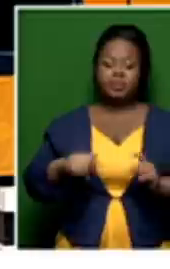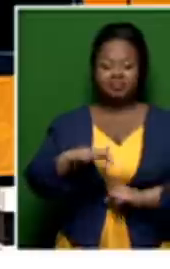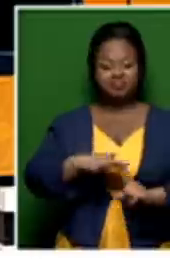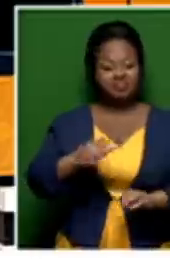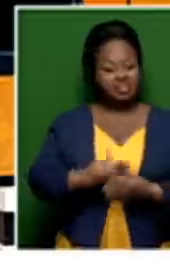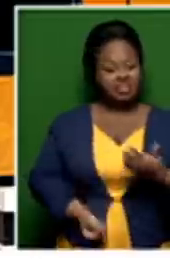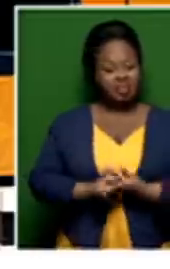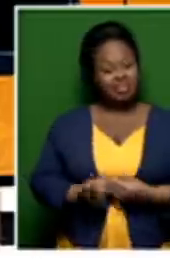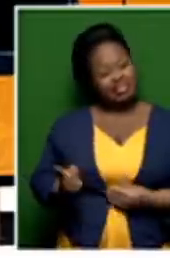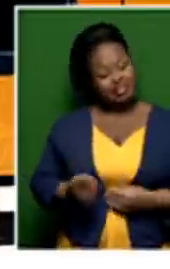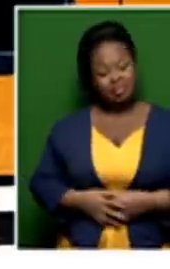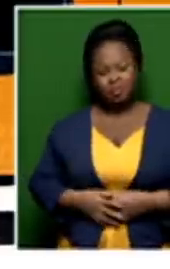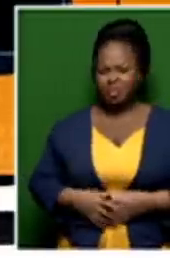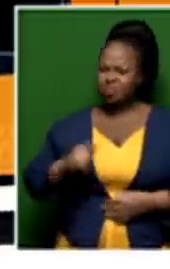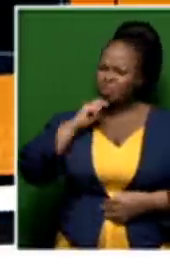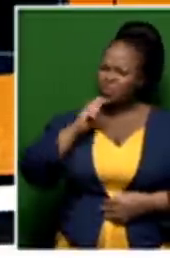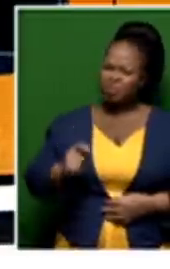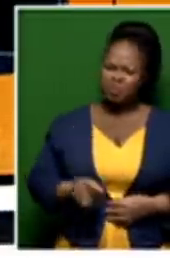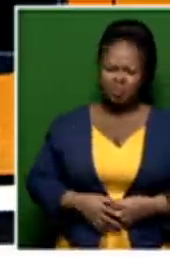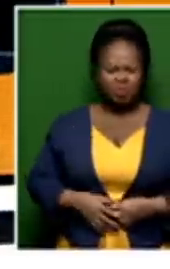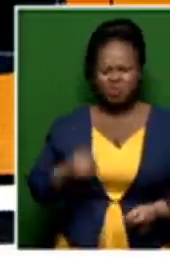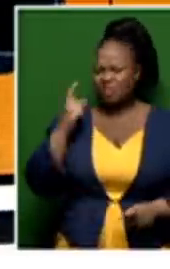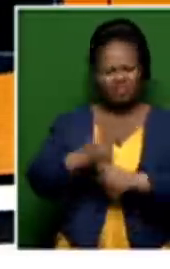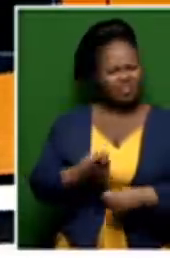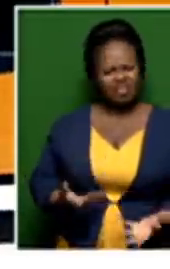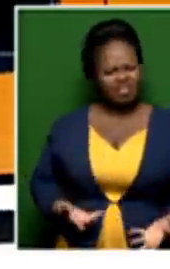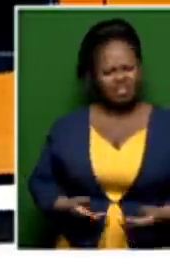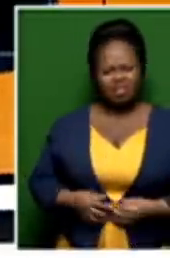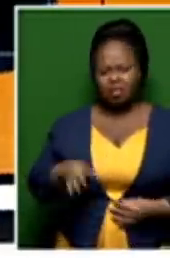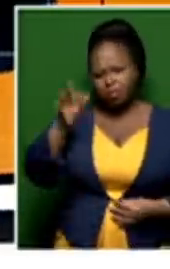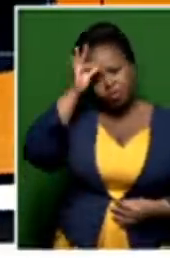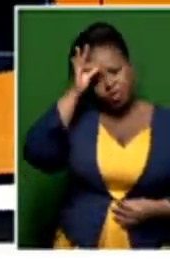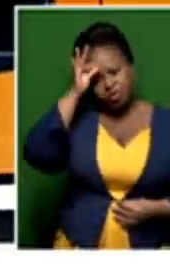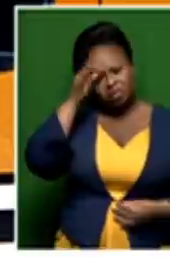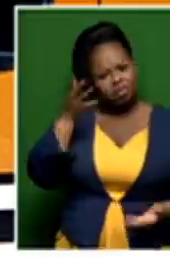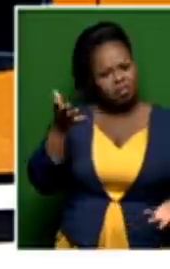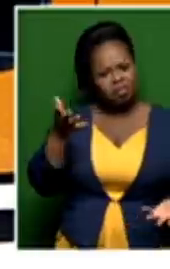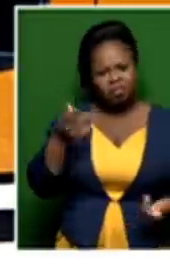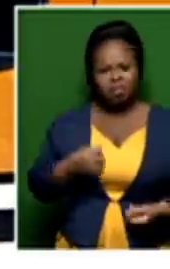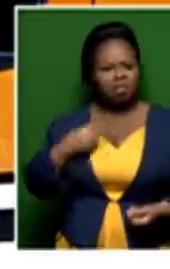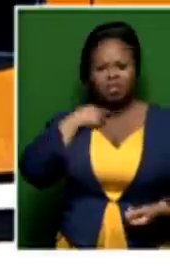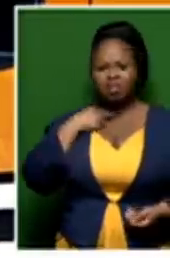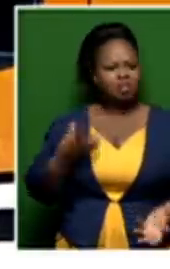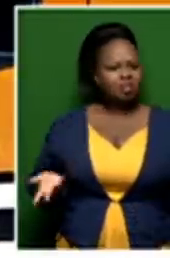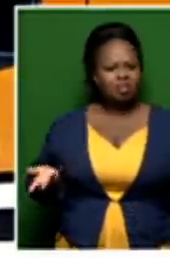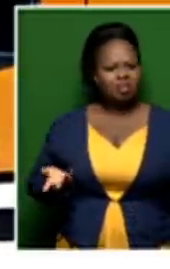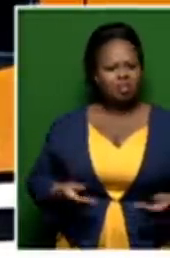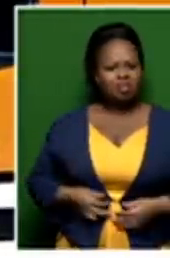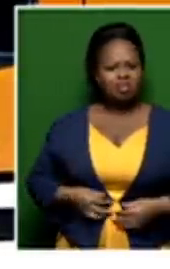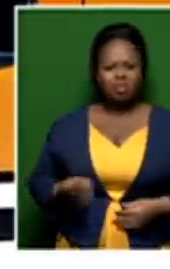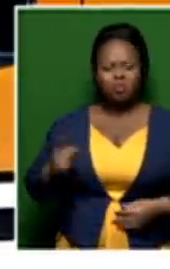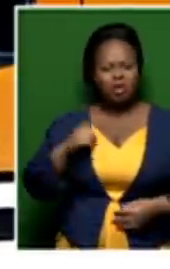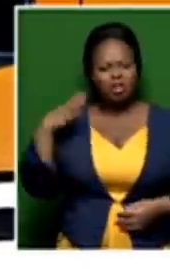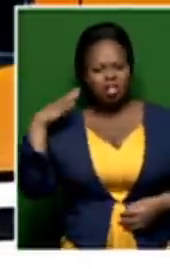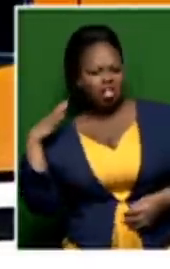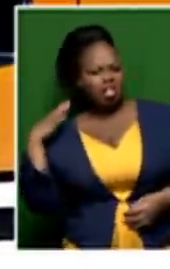are unfolding. And what I find quite difficult is that the police cannot get a hold on this. It's almost beyond